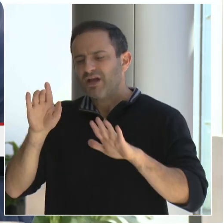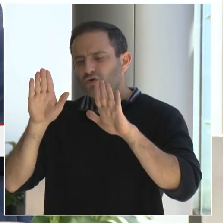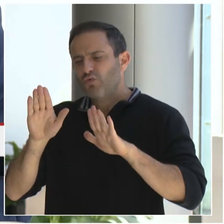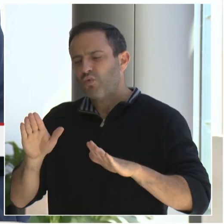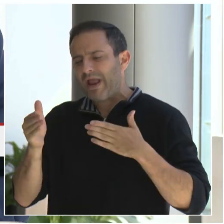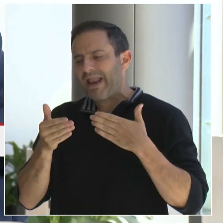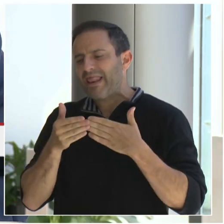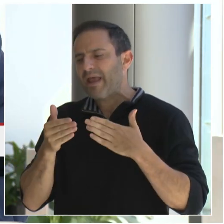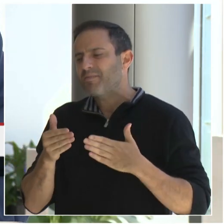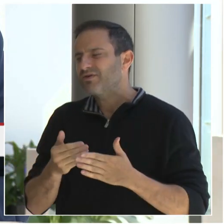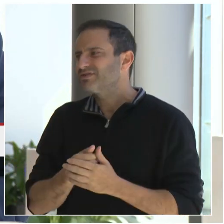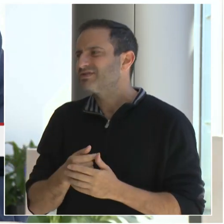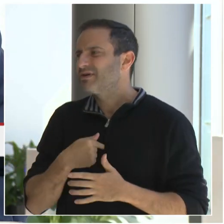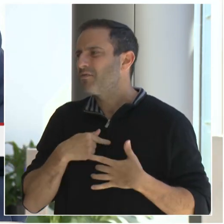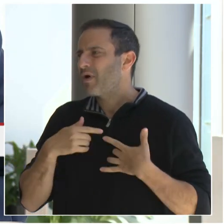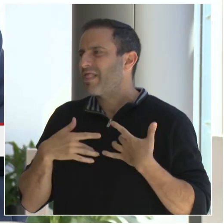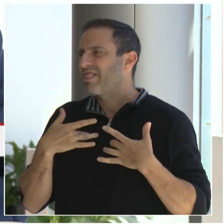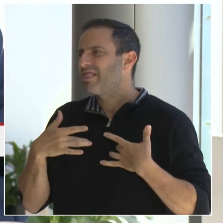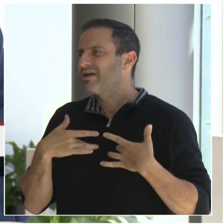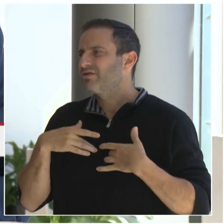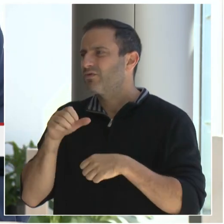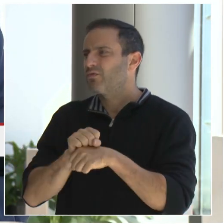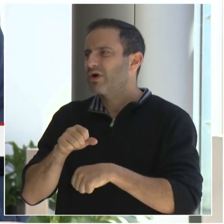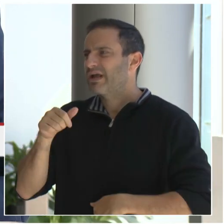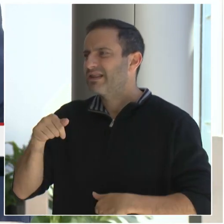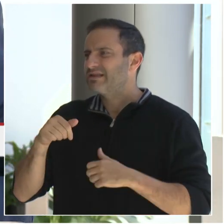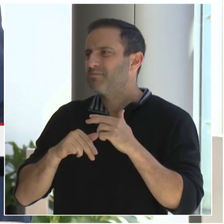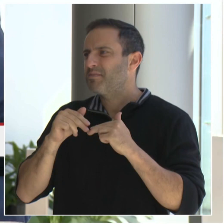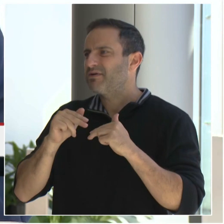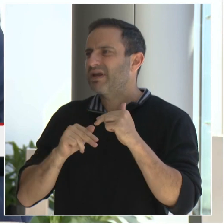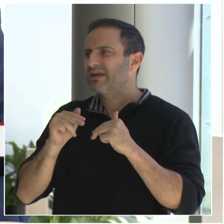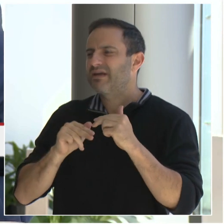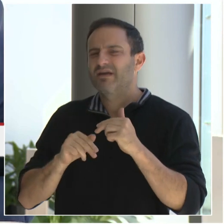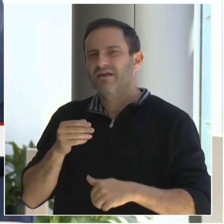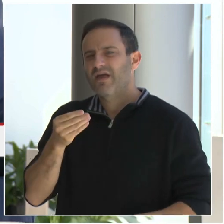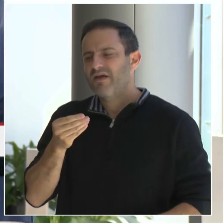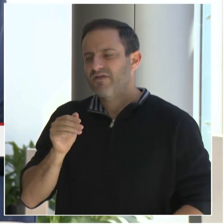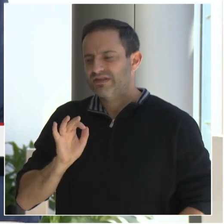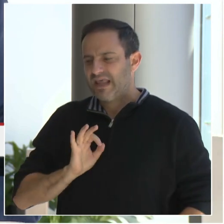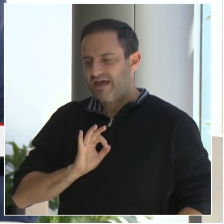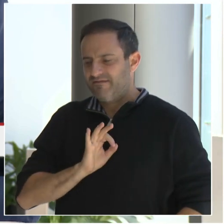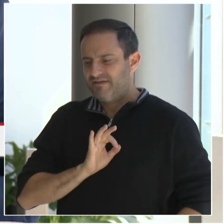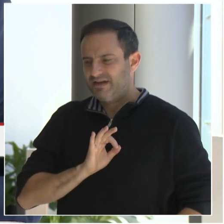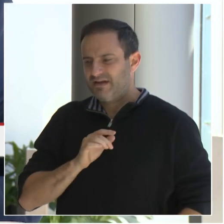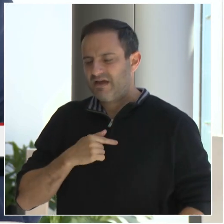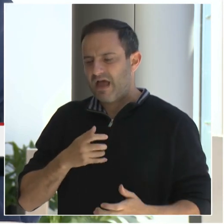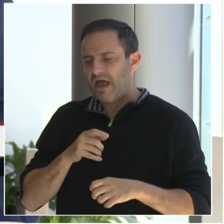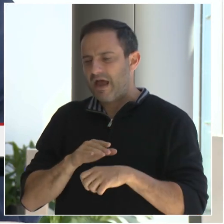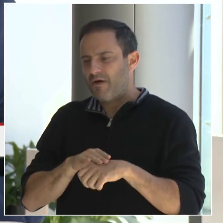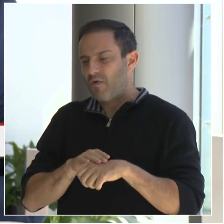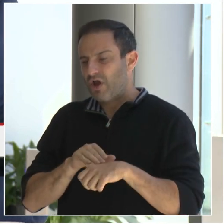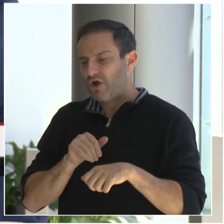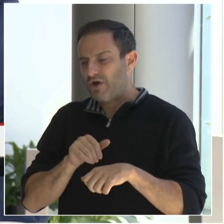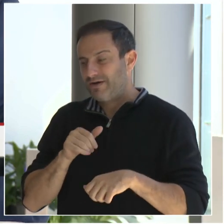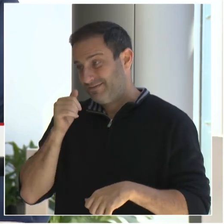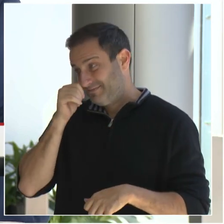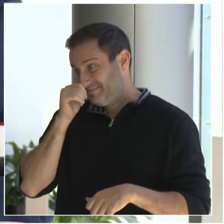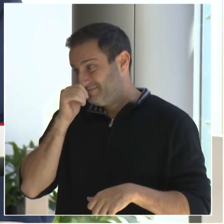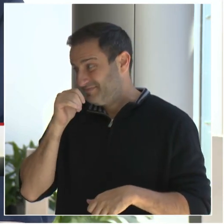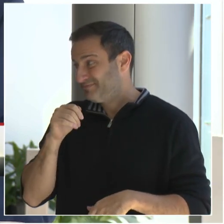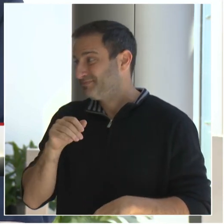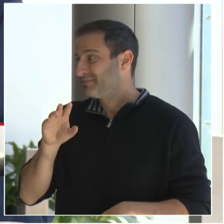us. We look forward to working with you here in this building. A couple staff. I also want to call out ANC